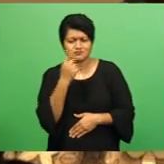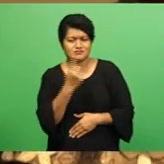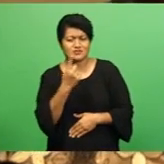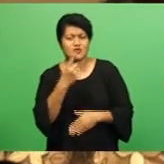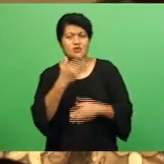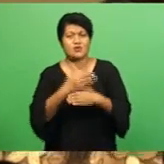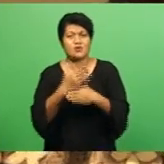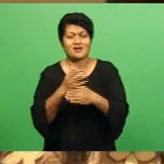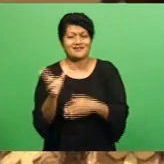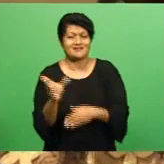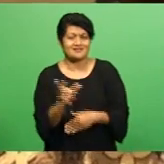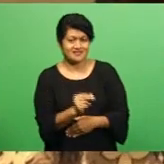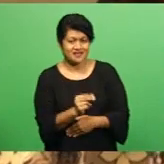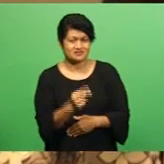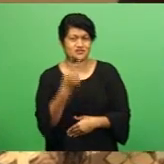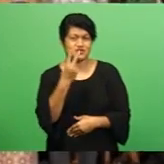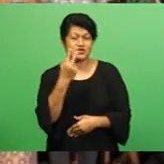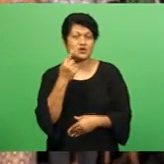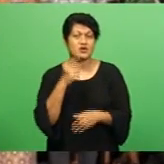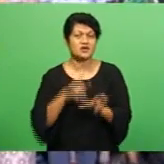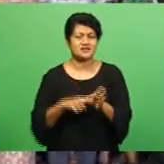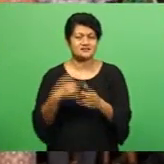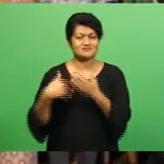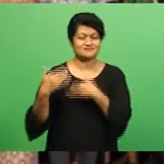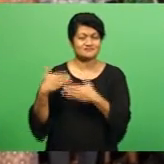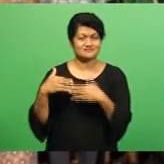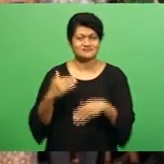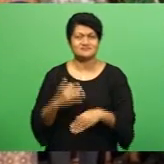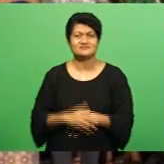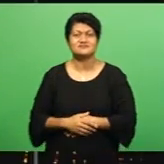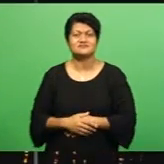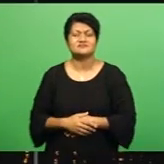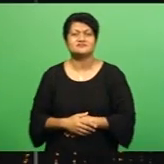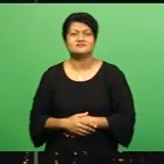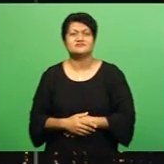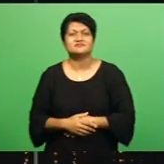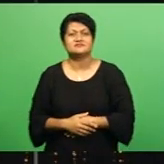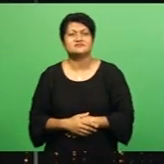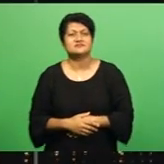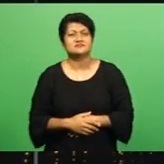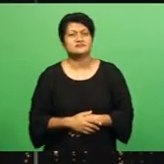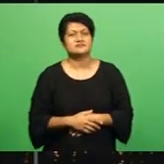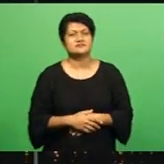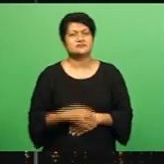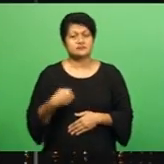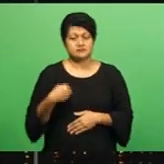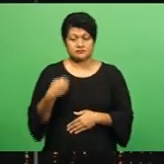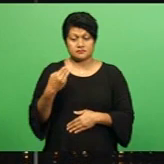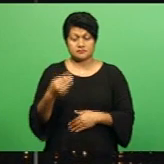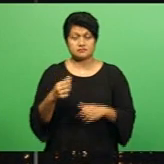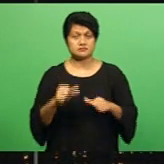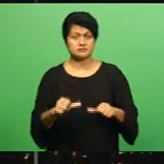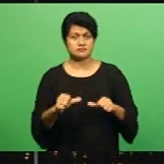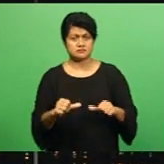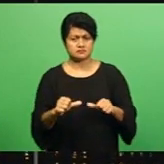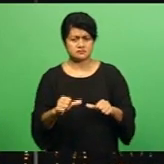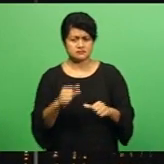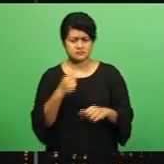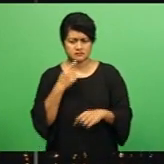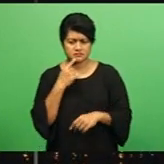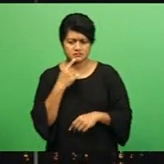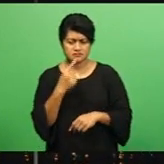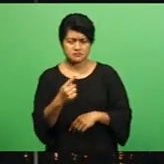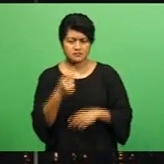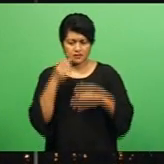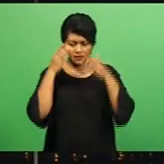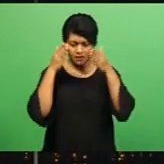in the industry 2 years ago. Felipe Naikaso, FBC News. Minister for Defence Inia Seruiratu says the